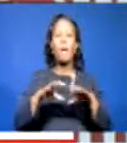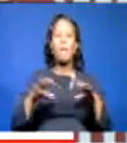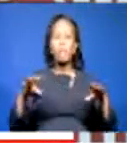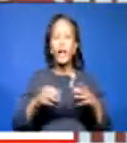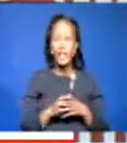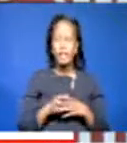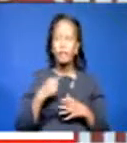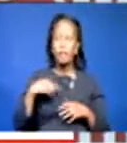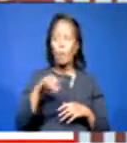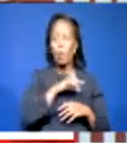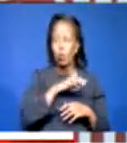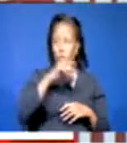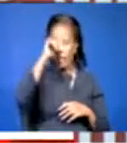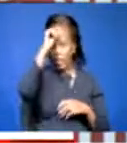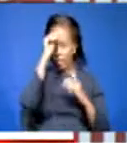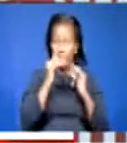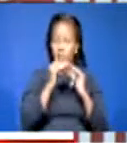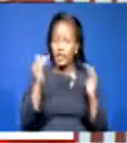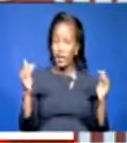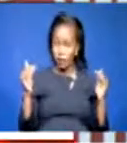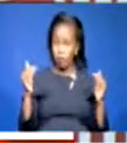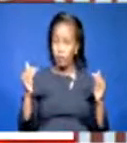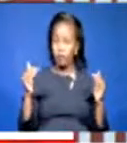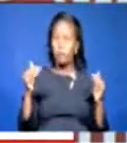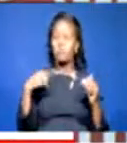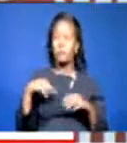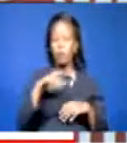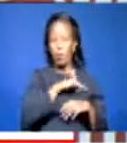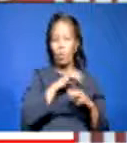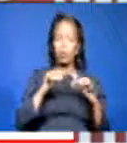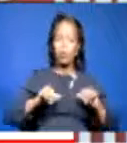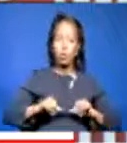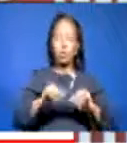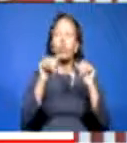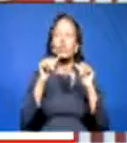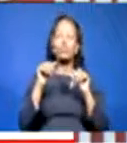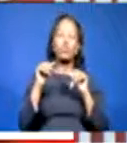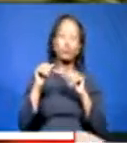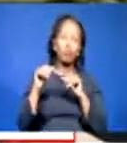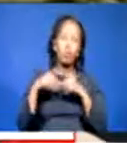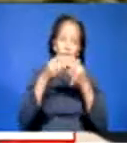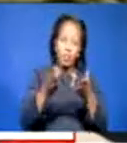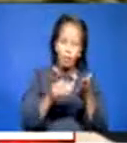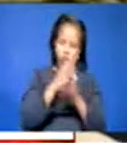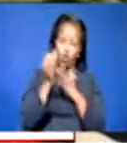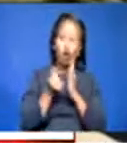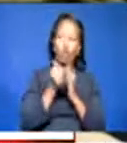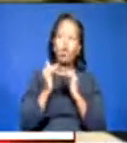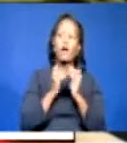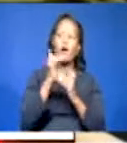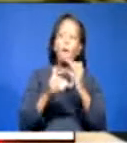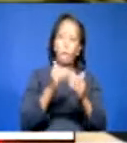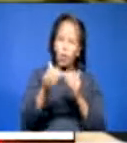level, we keep giving the market process. Take the fresh